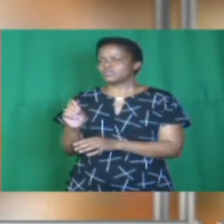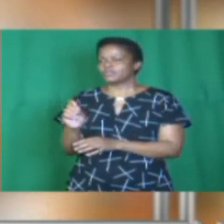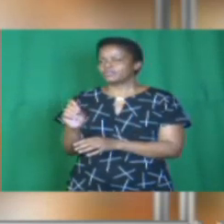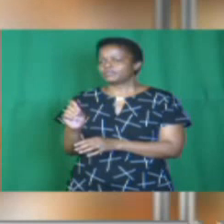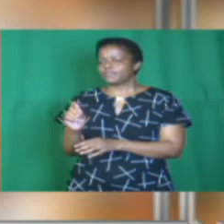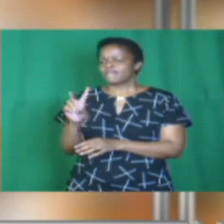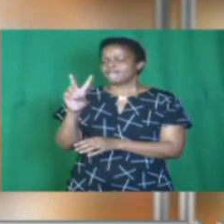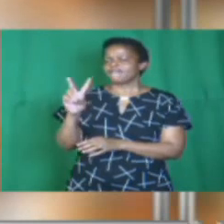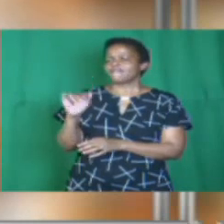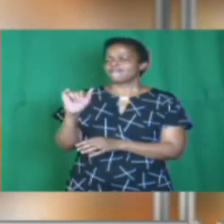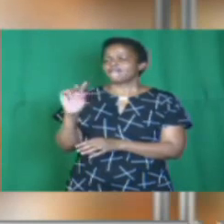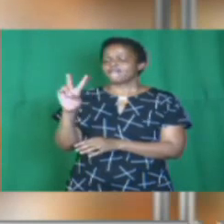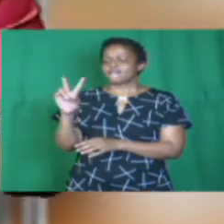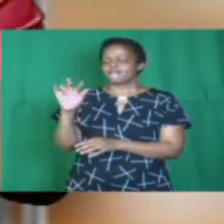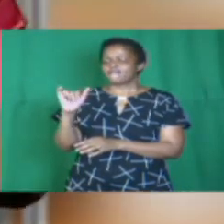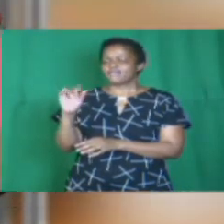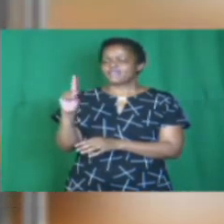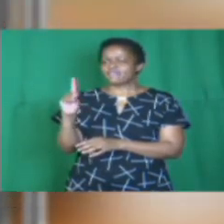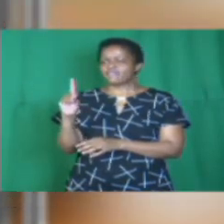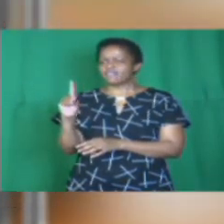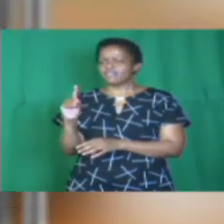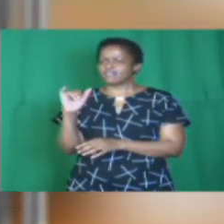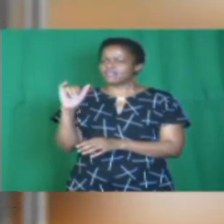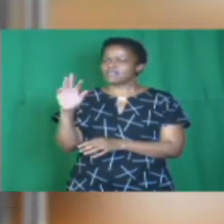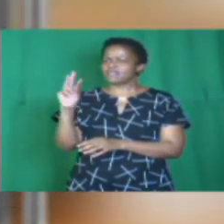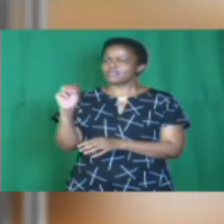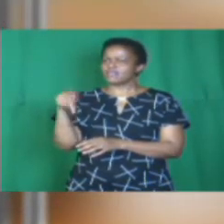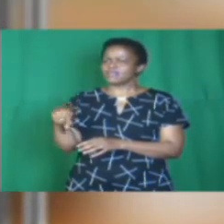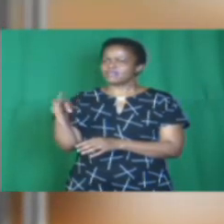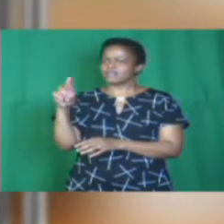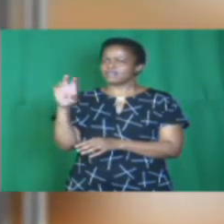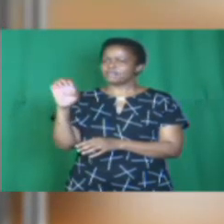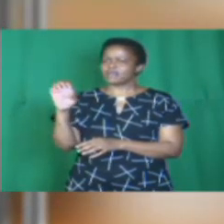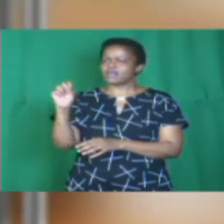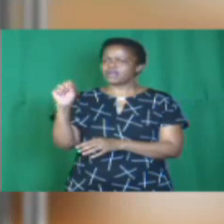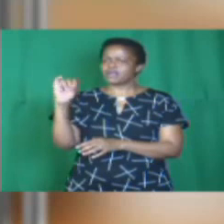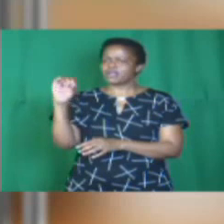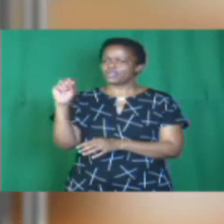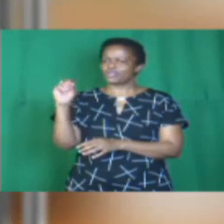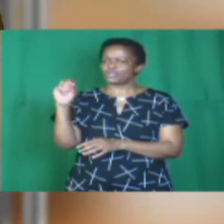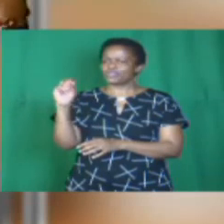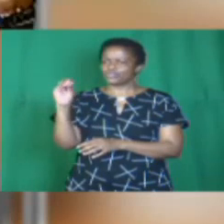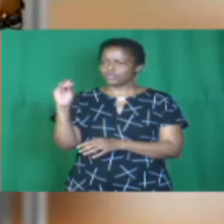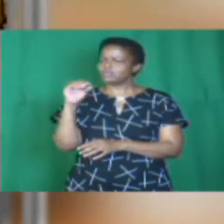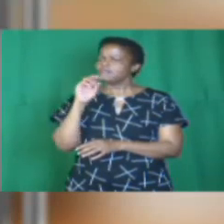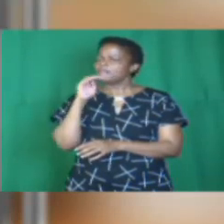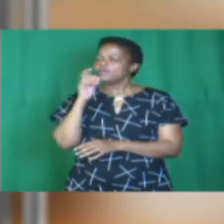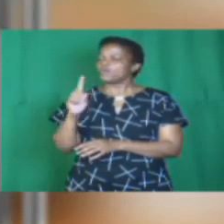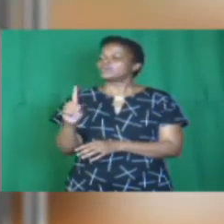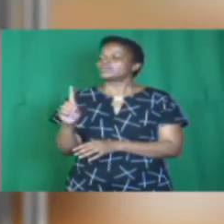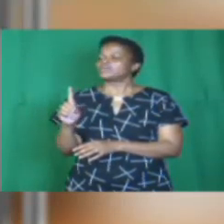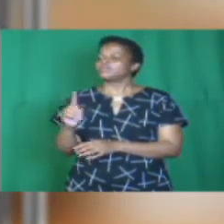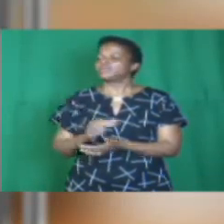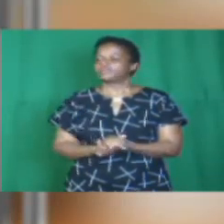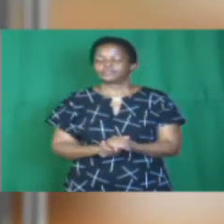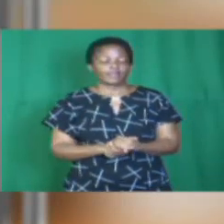impression is. A vivid impression is when you create a vivid impression on the reader, it